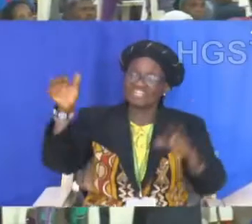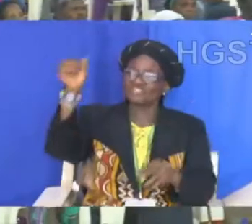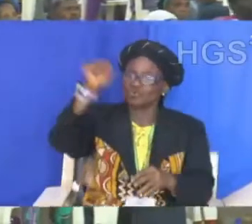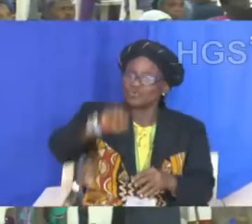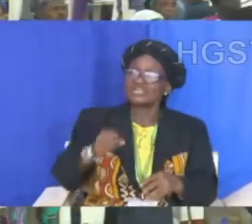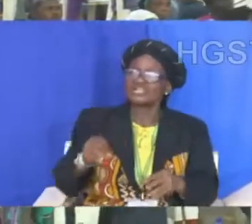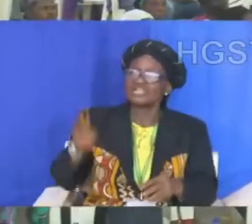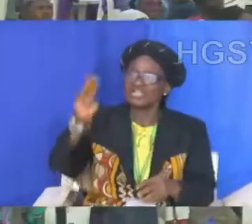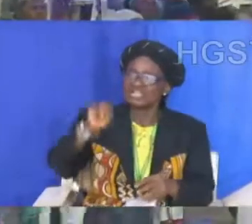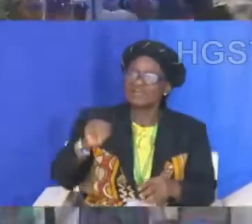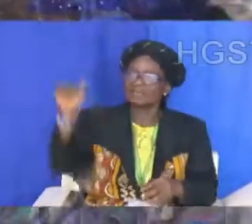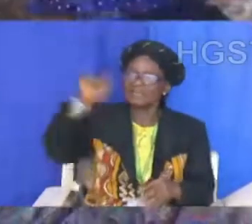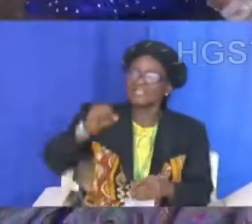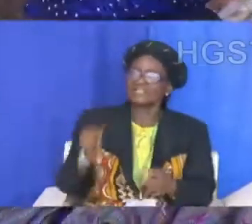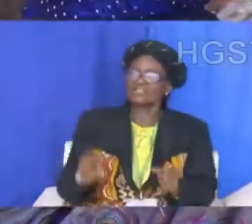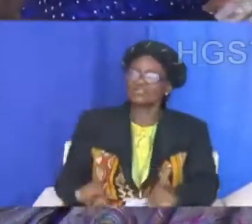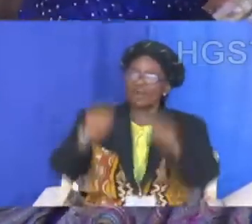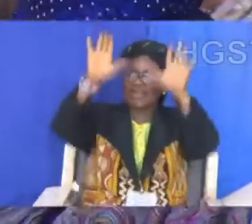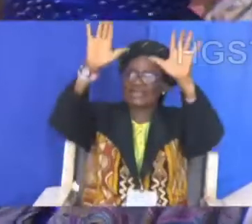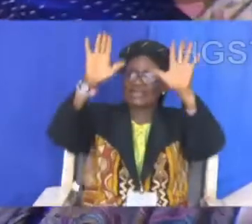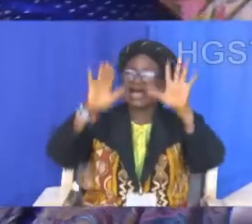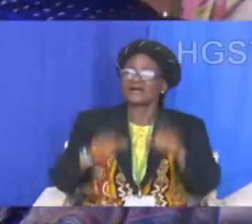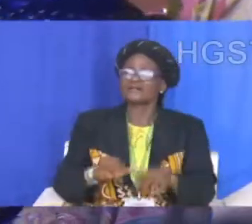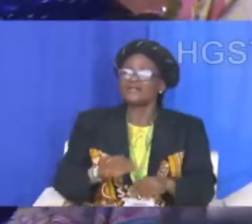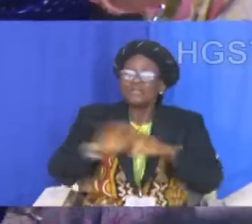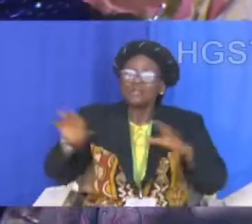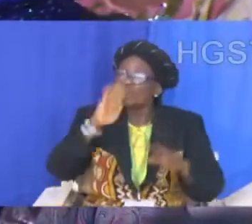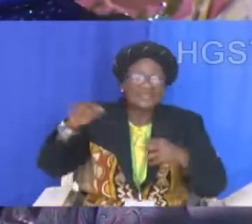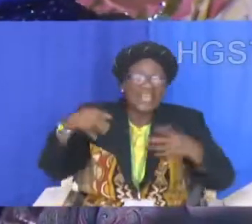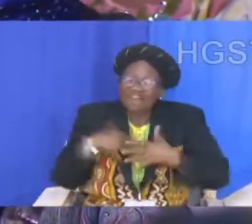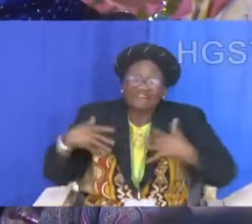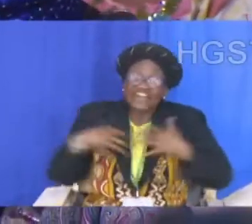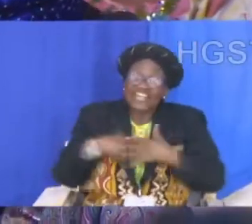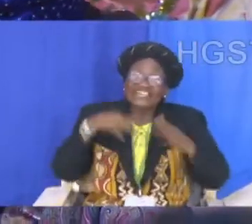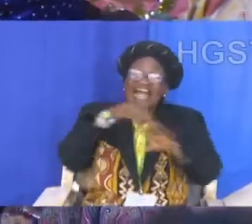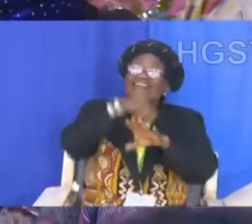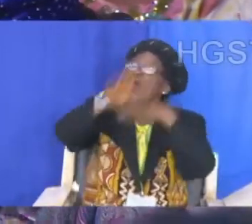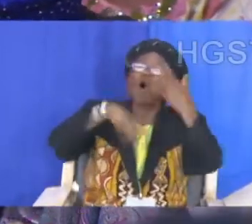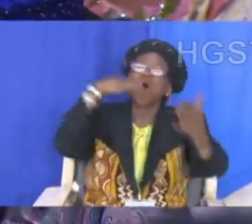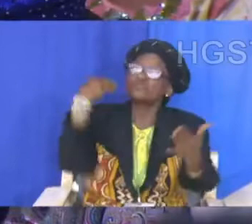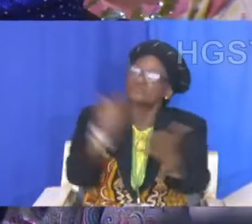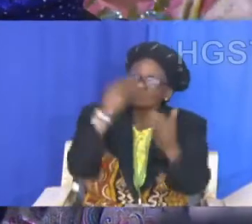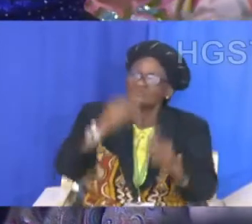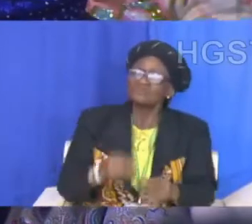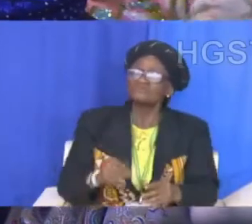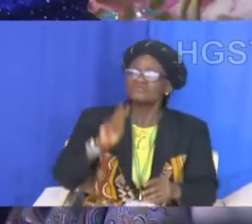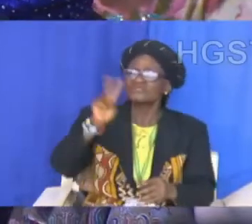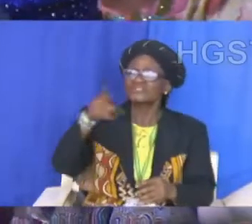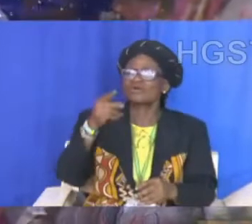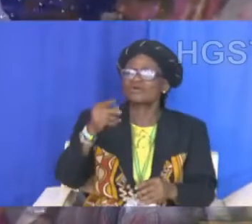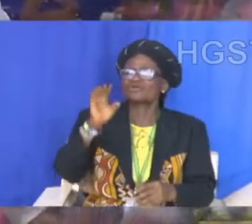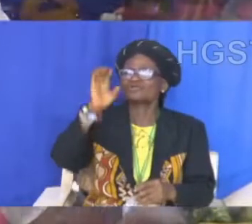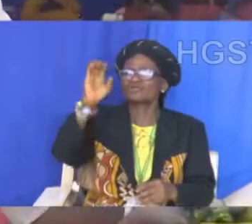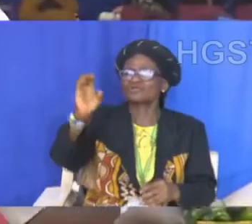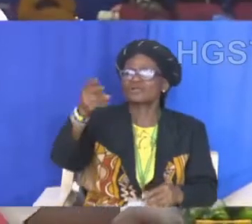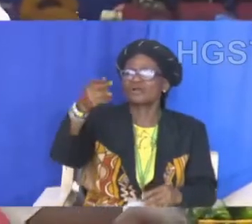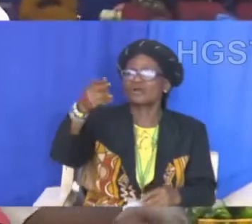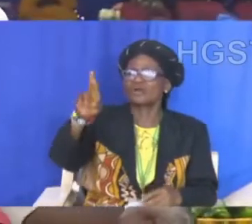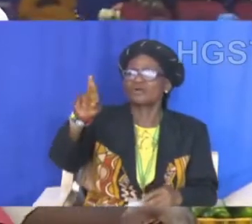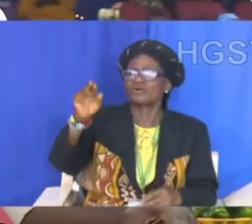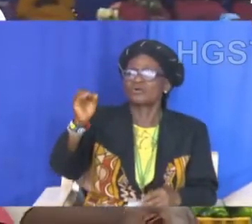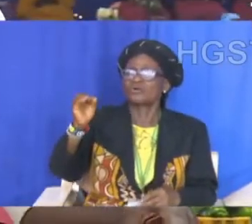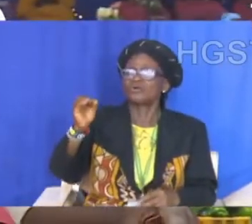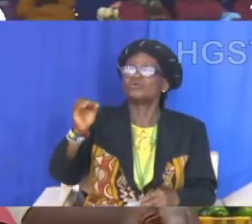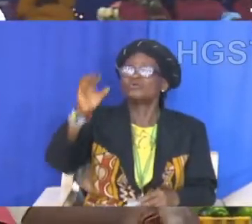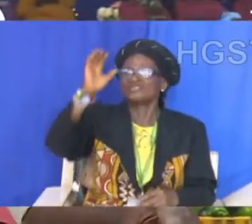Don't be afraid. Second Chronicles chapter 32 from verse 7 to